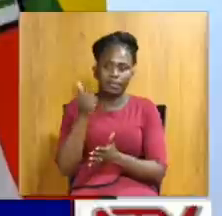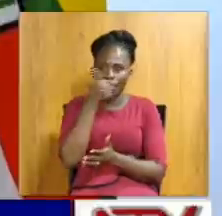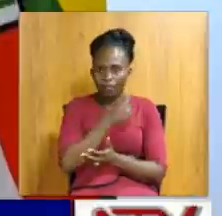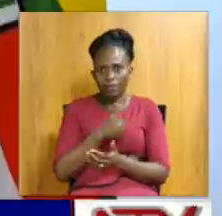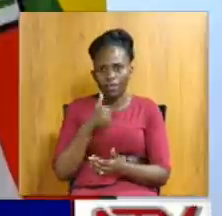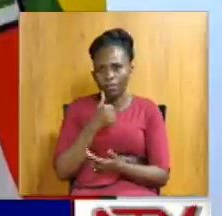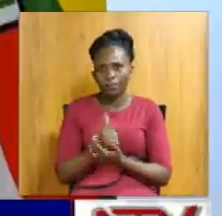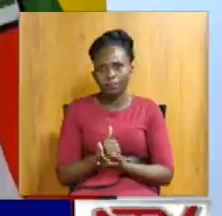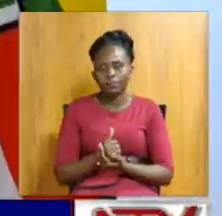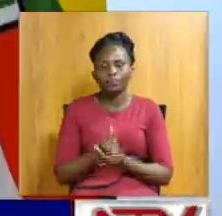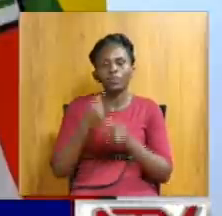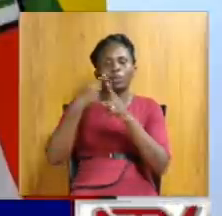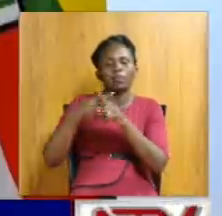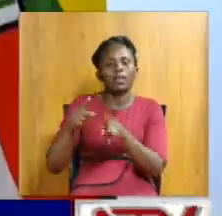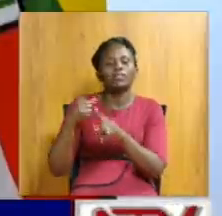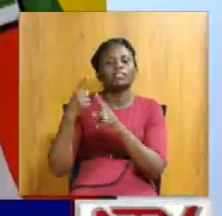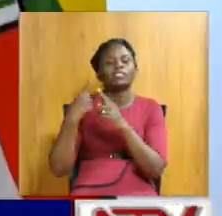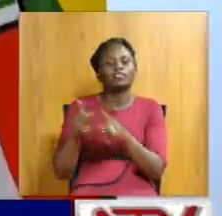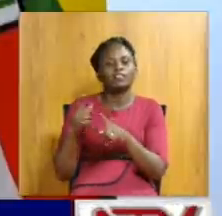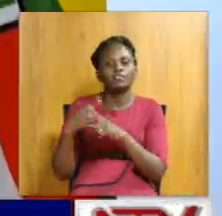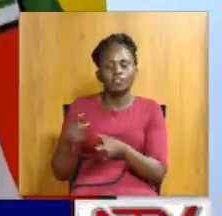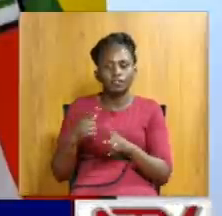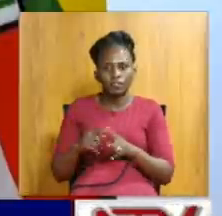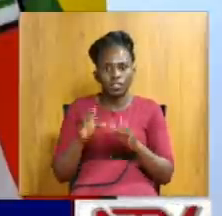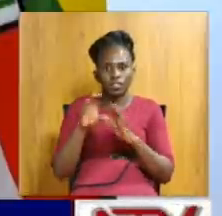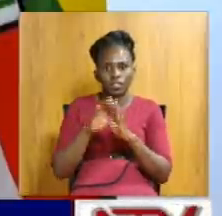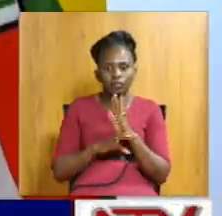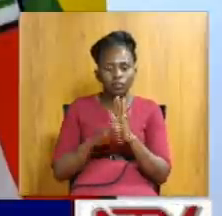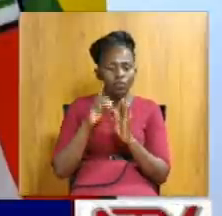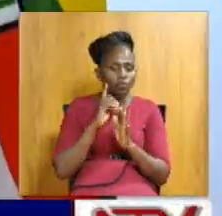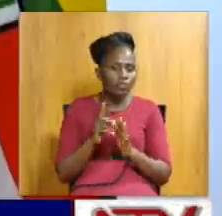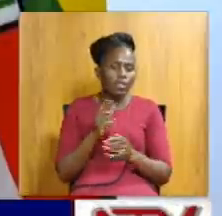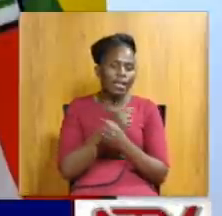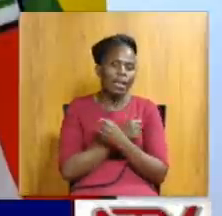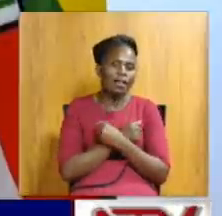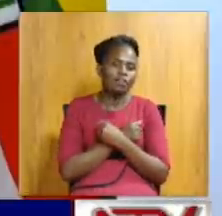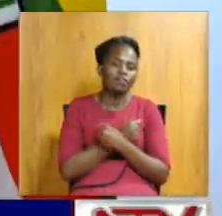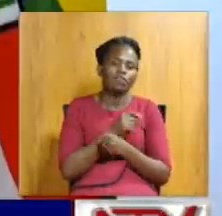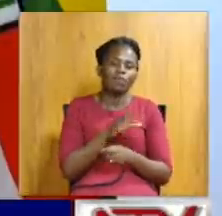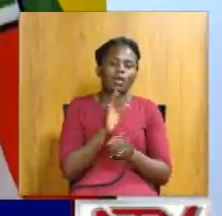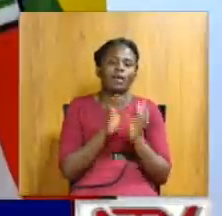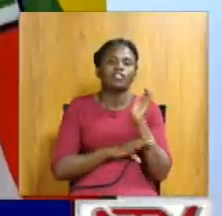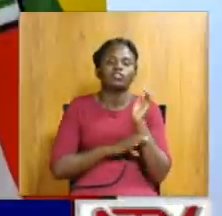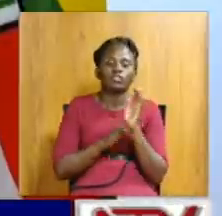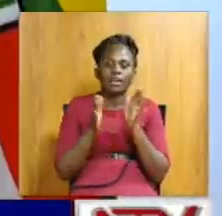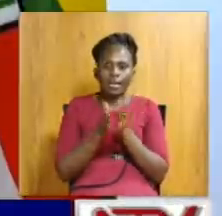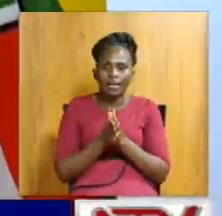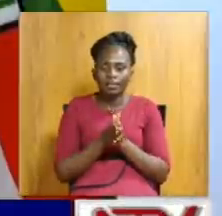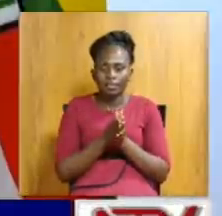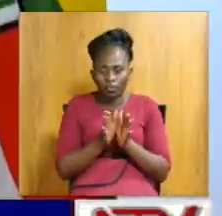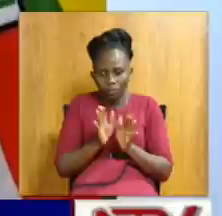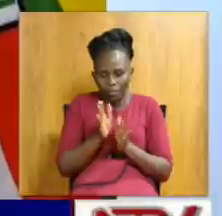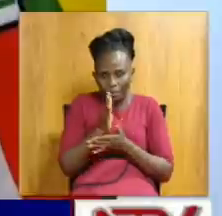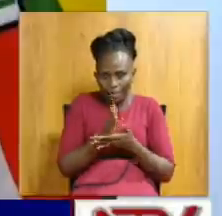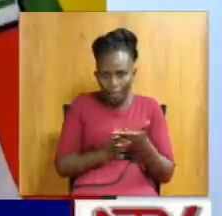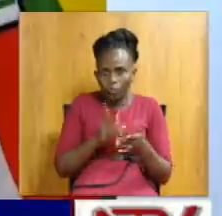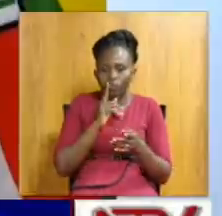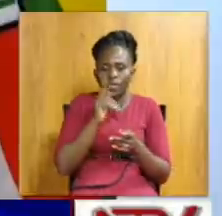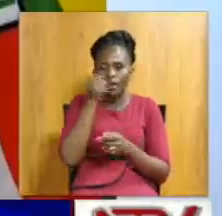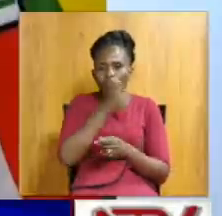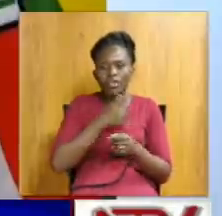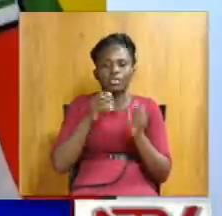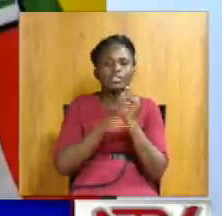plus the different chapters of the patriots and Pan-Africanists in some of the independent African